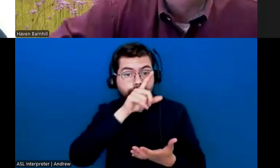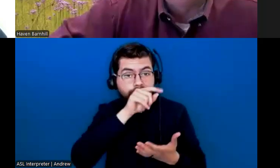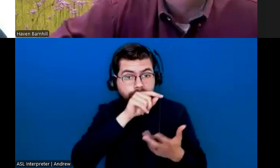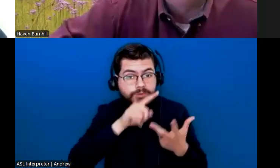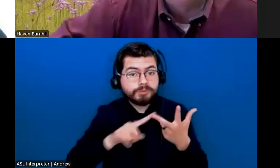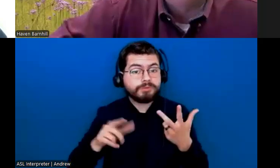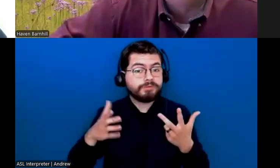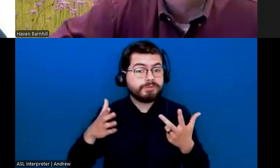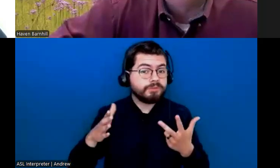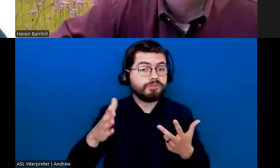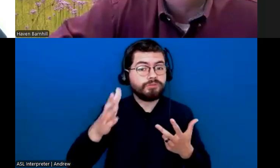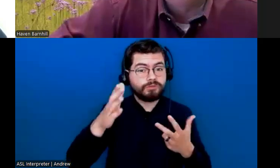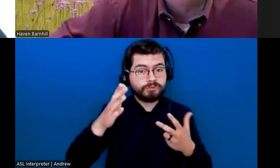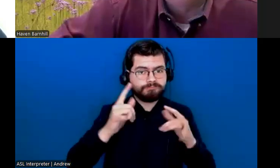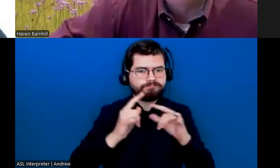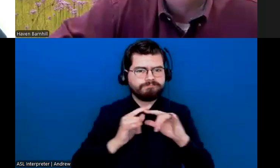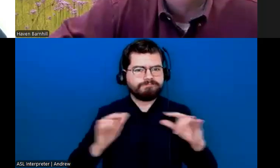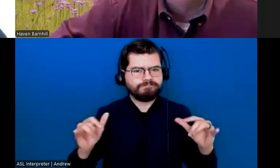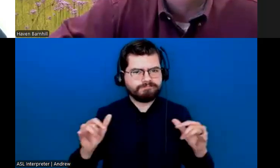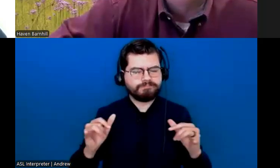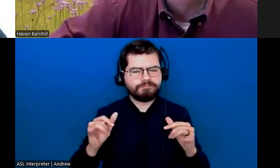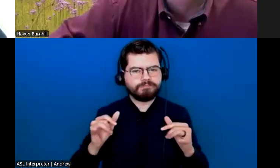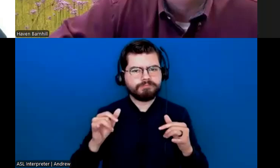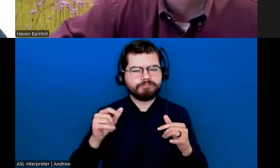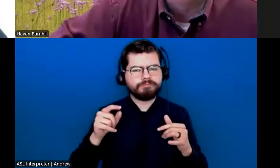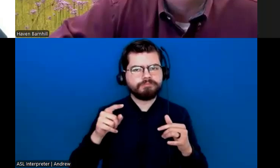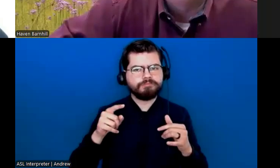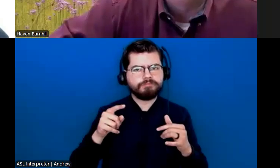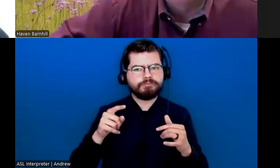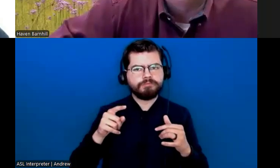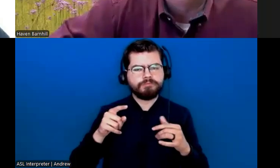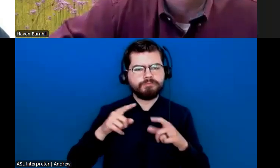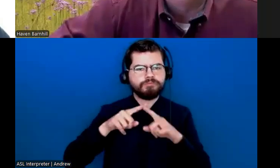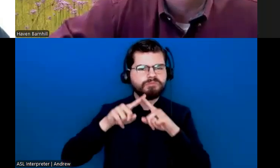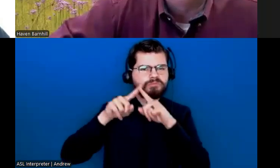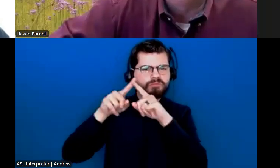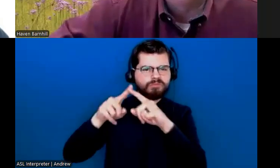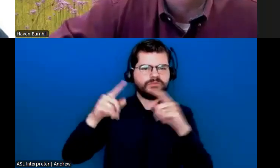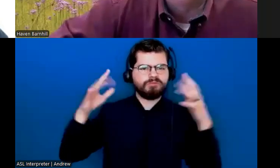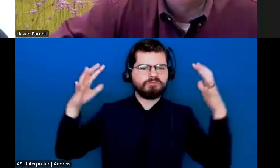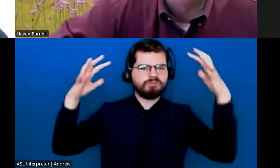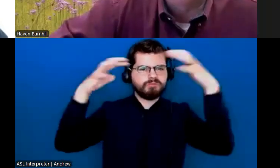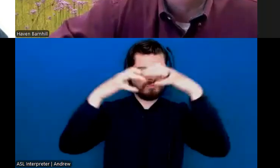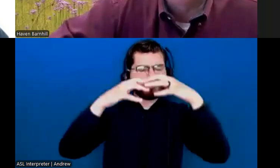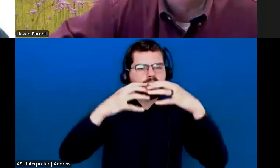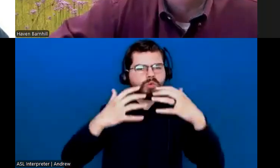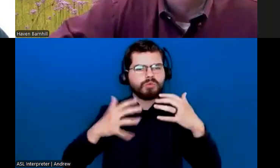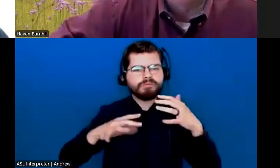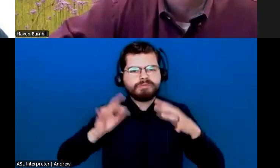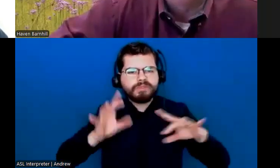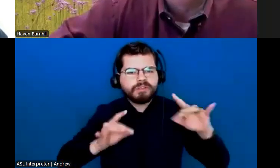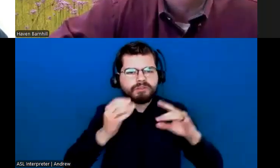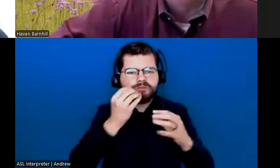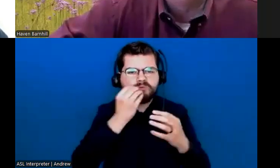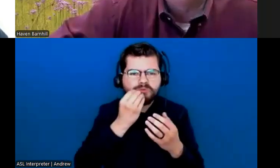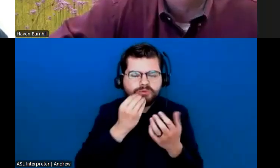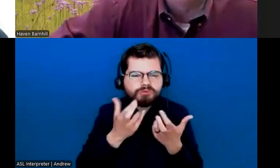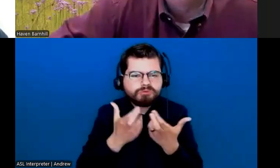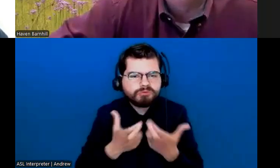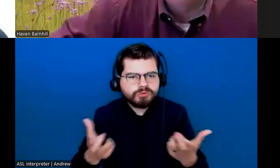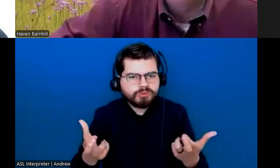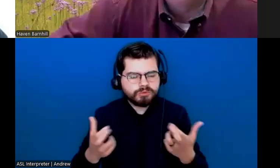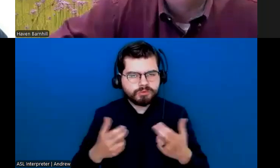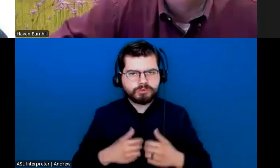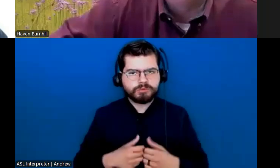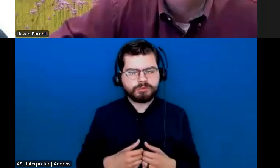to provide them the cover and the structure, the cover and the food resources. And then talking about prothonotary